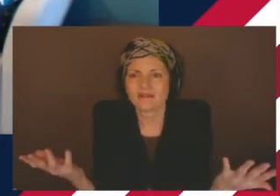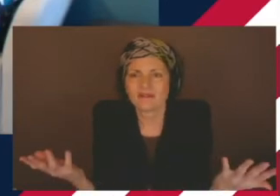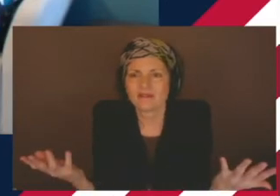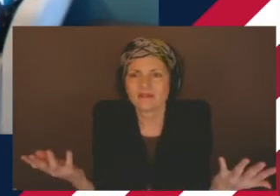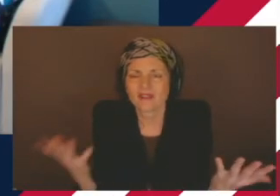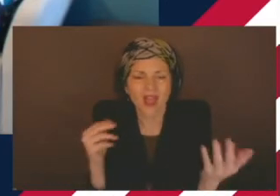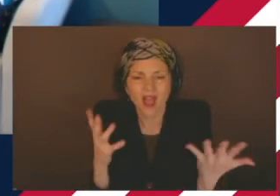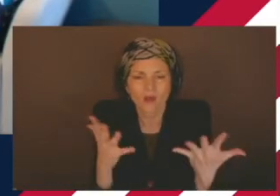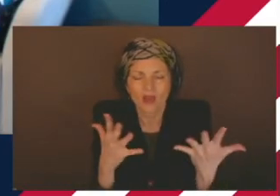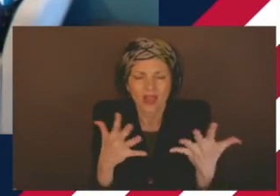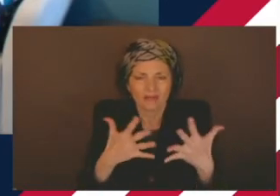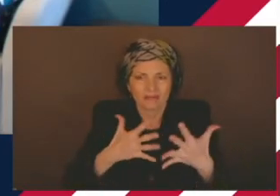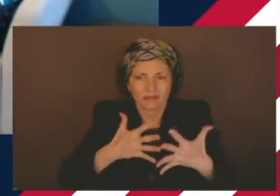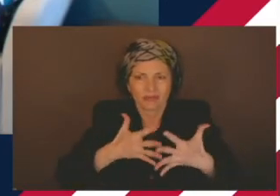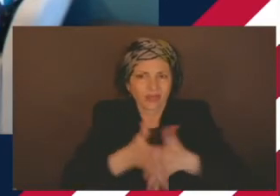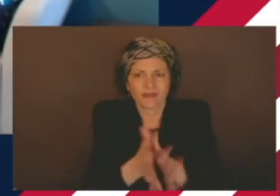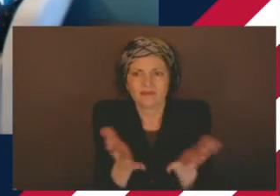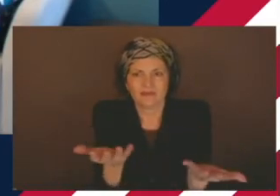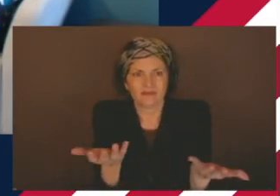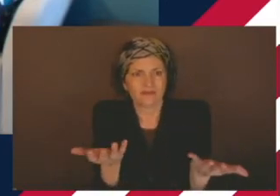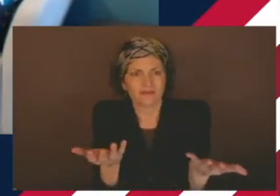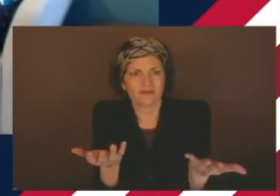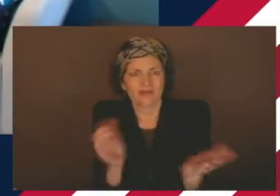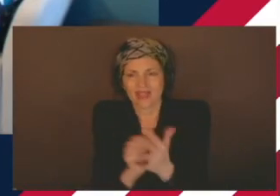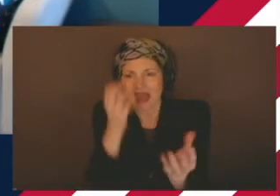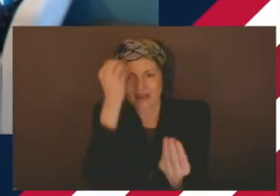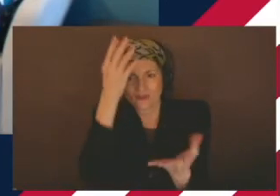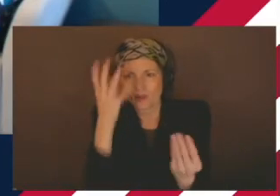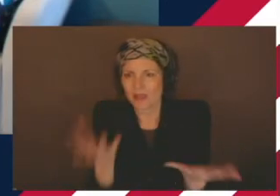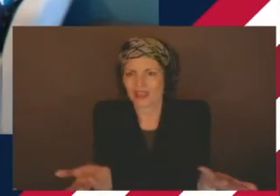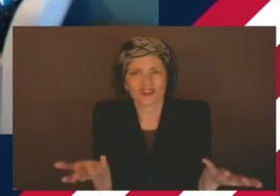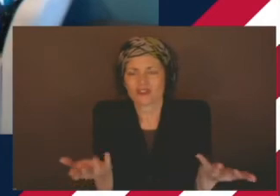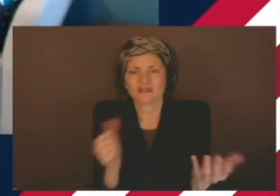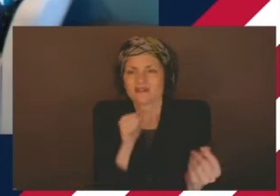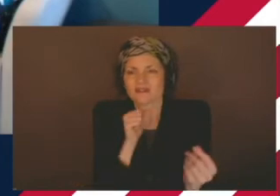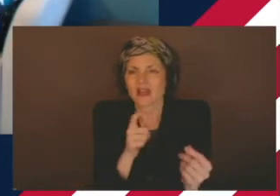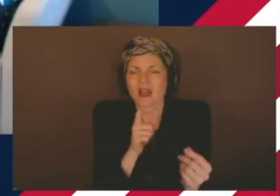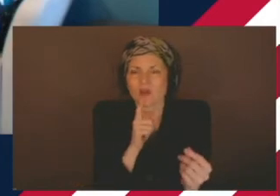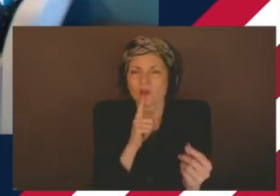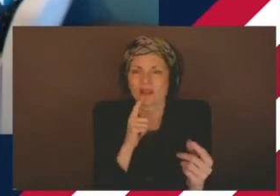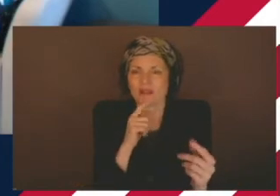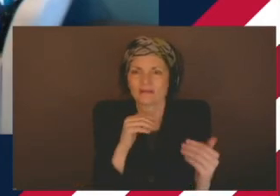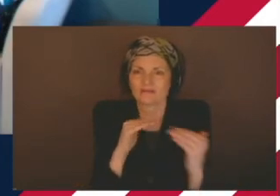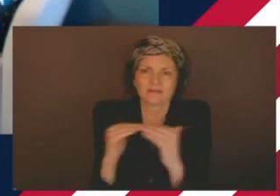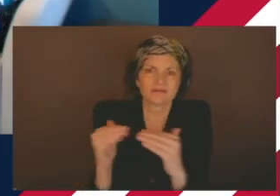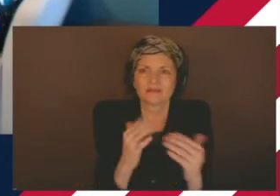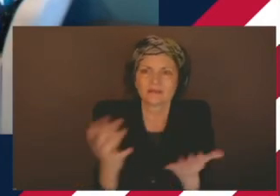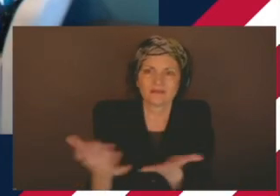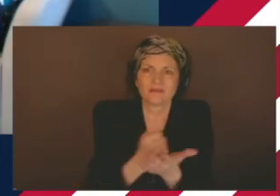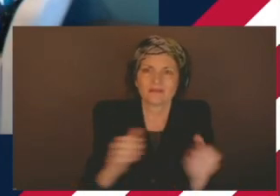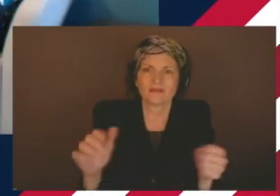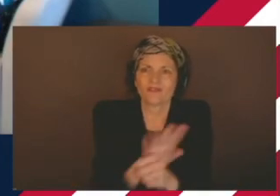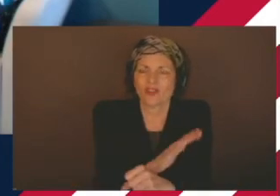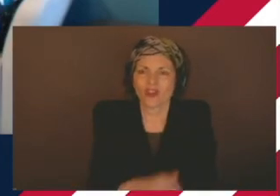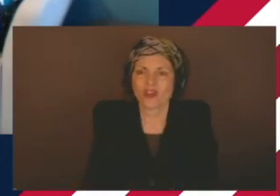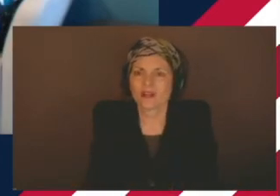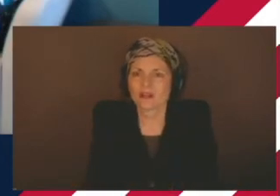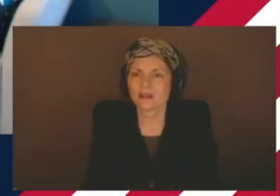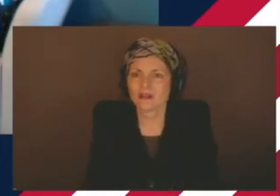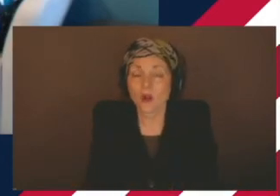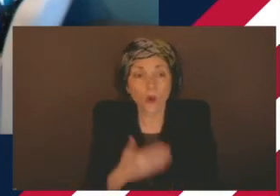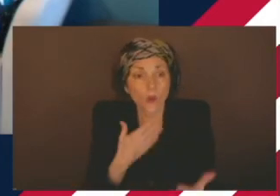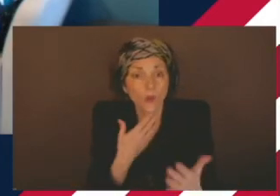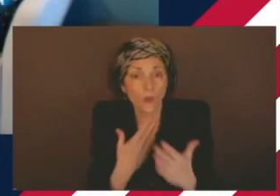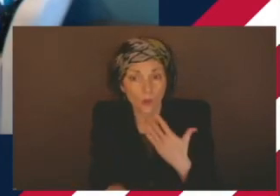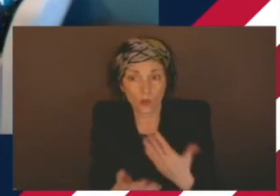the actual data. And unfortunately, whatever the inherent features are of the data that you're using when you're building